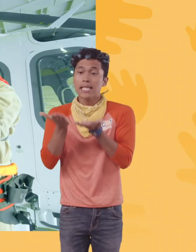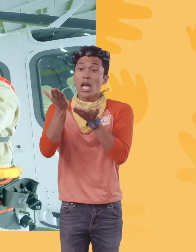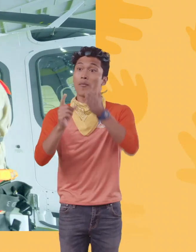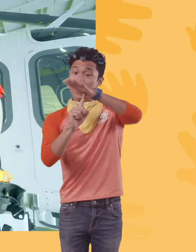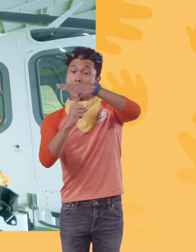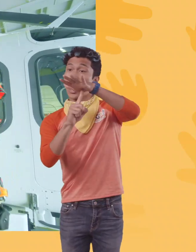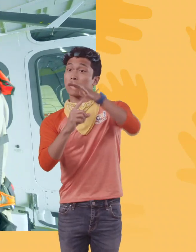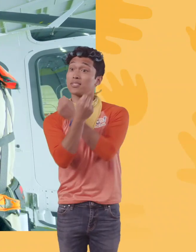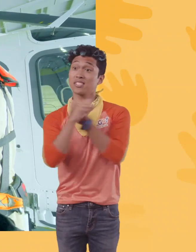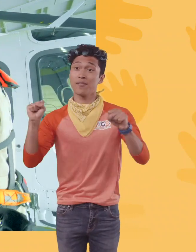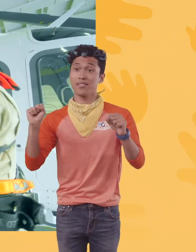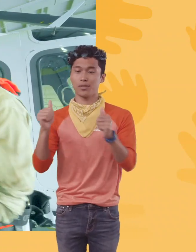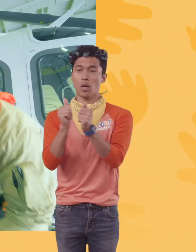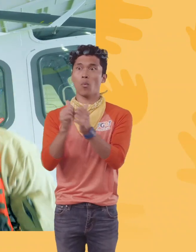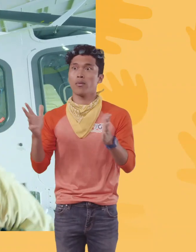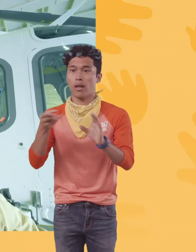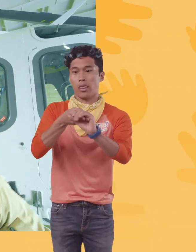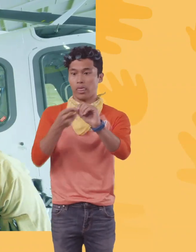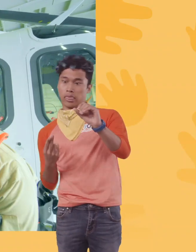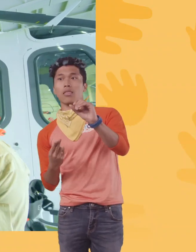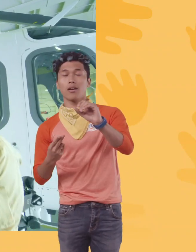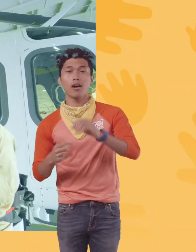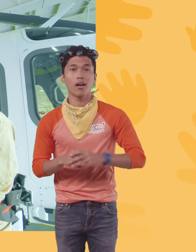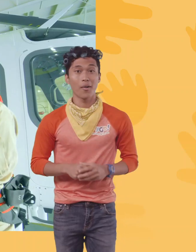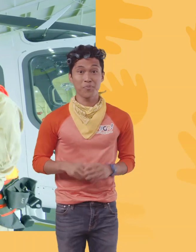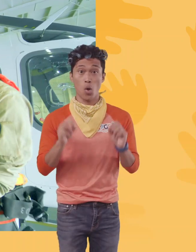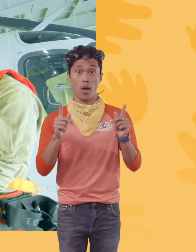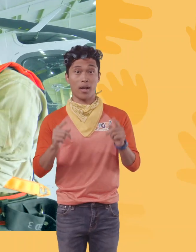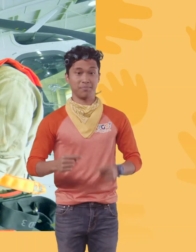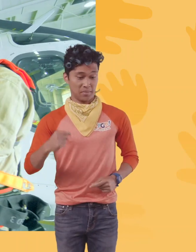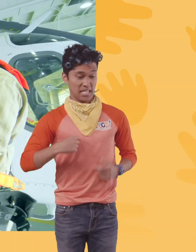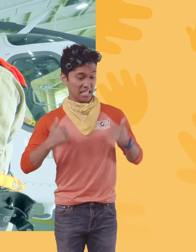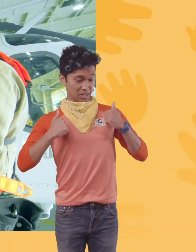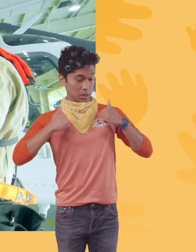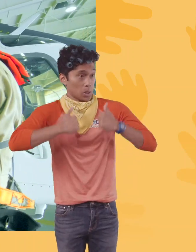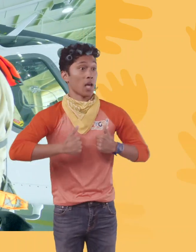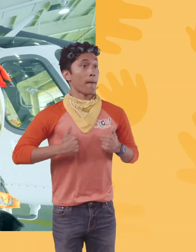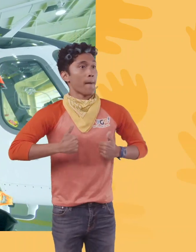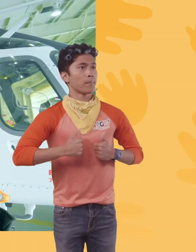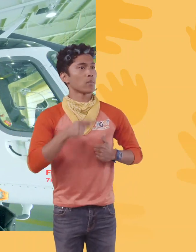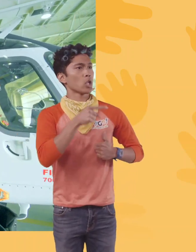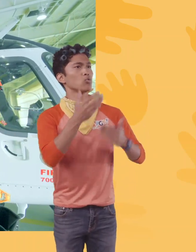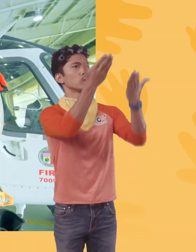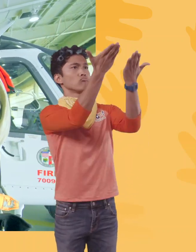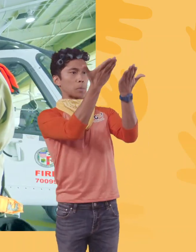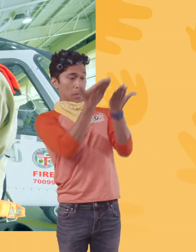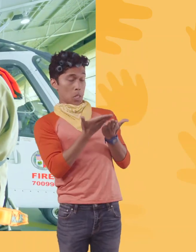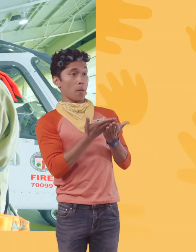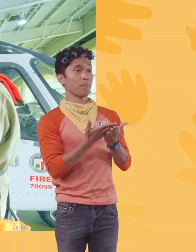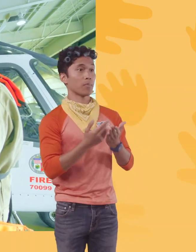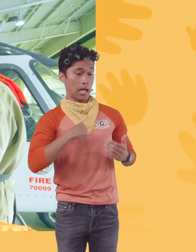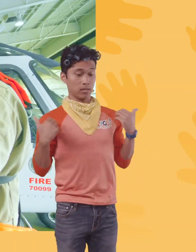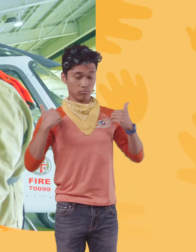into the helicopter safely without falling through. Okay, so this is a harness that if I'm on the ground, you hoist down